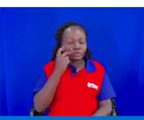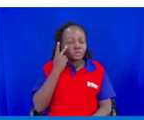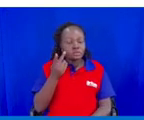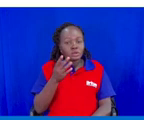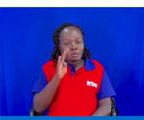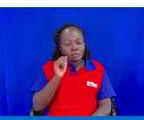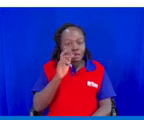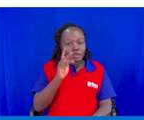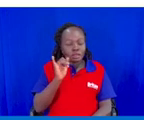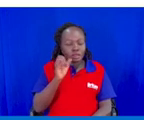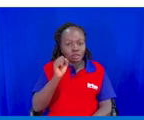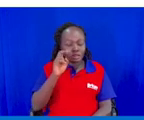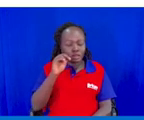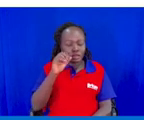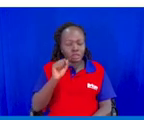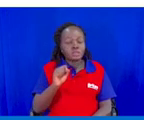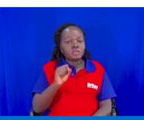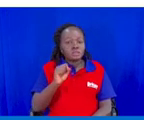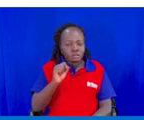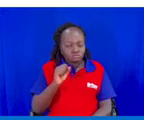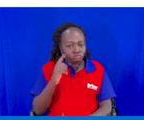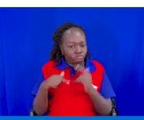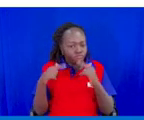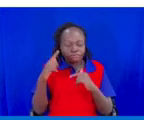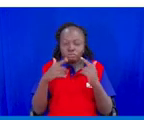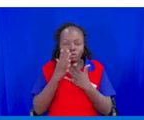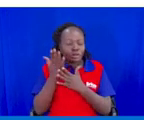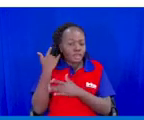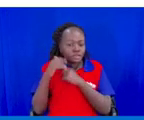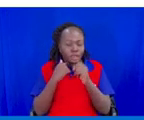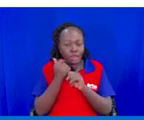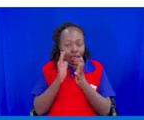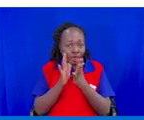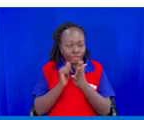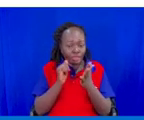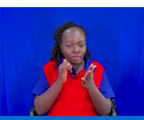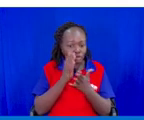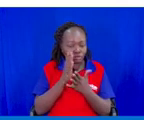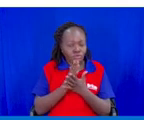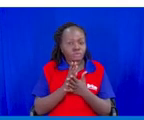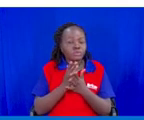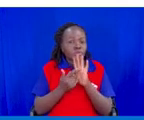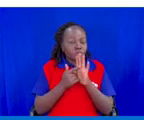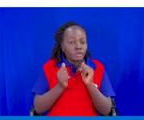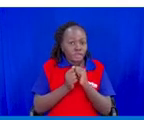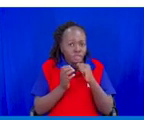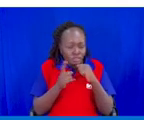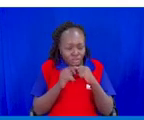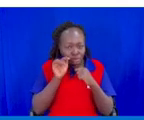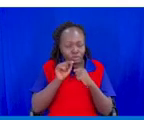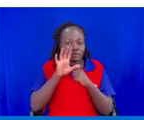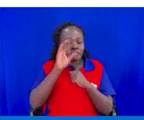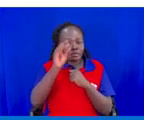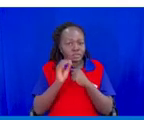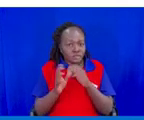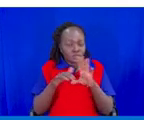stocks prices really rallying last year, and that largely informs the 18.5% positive performance that we experienced